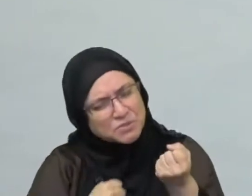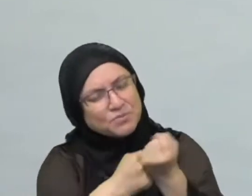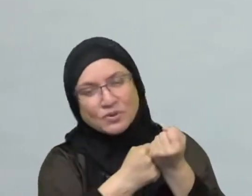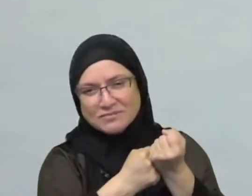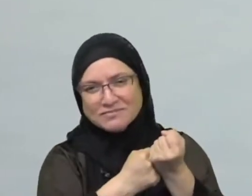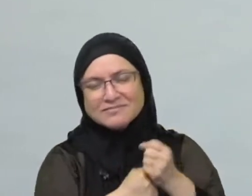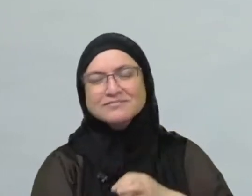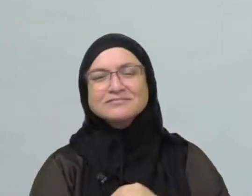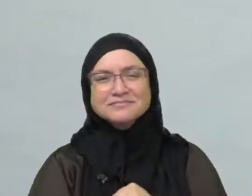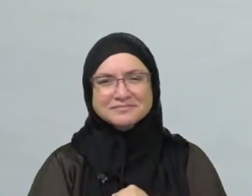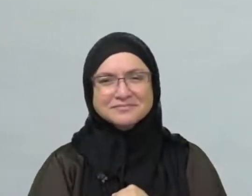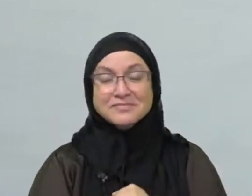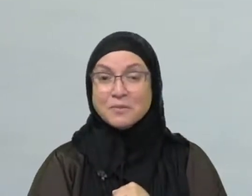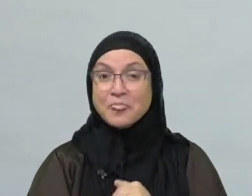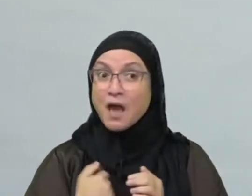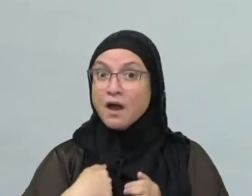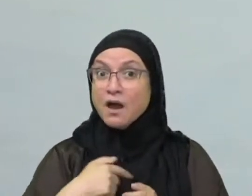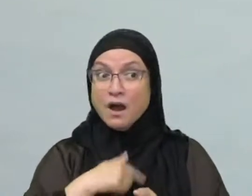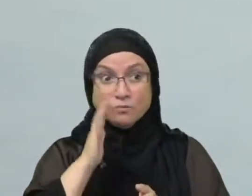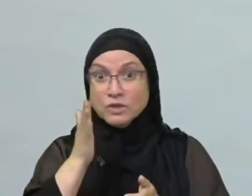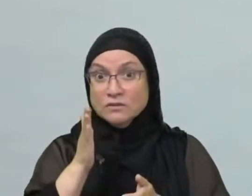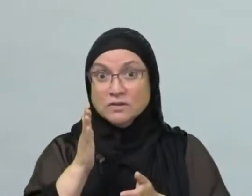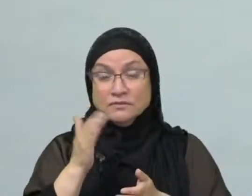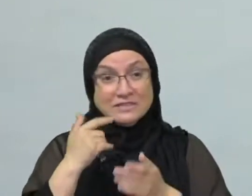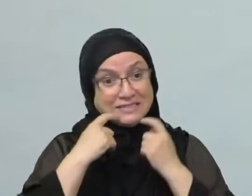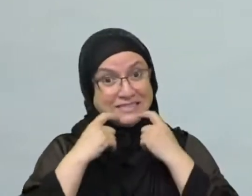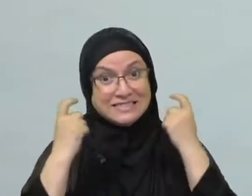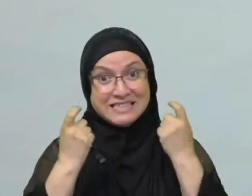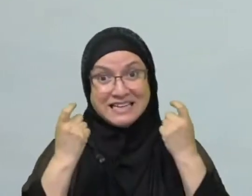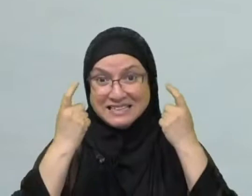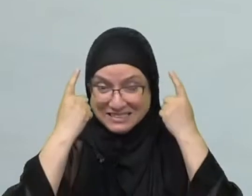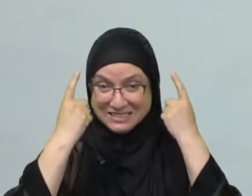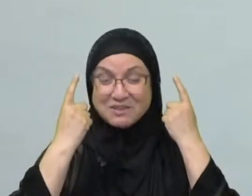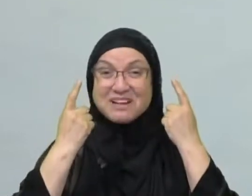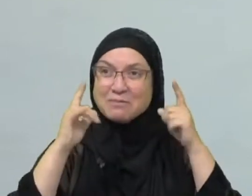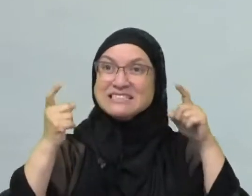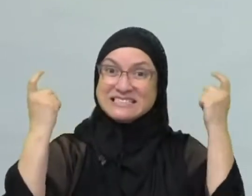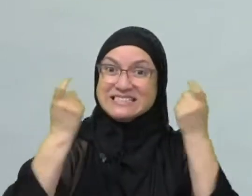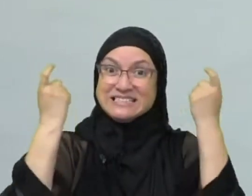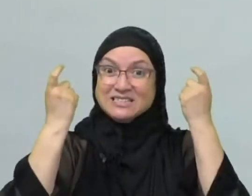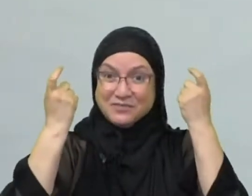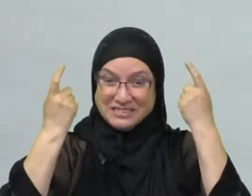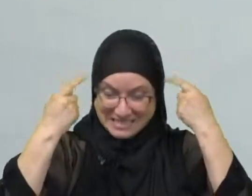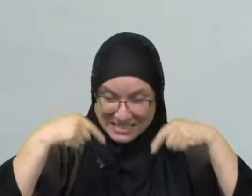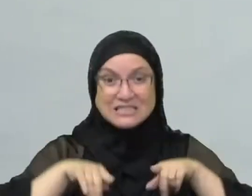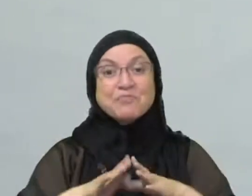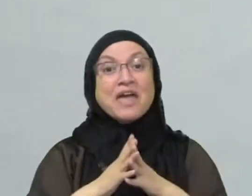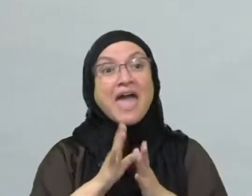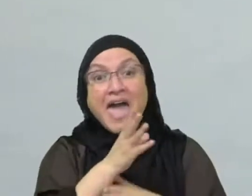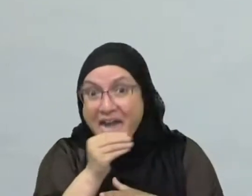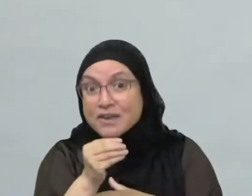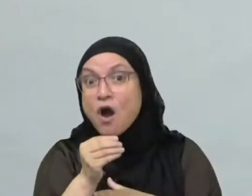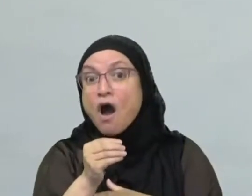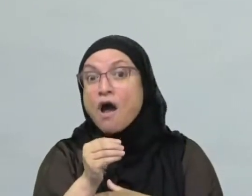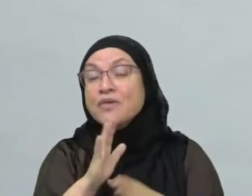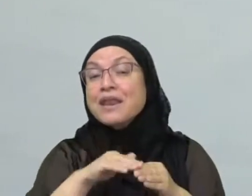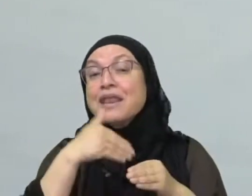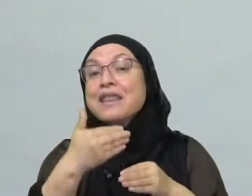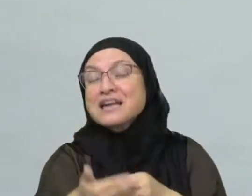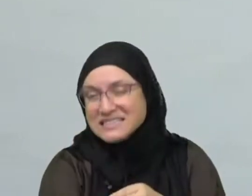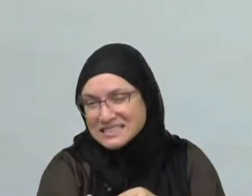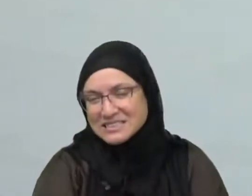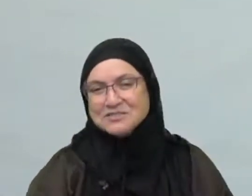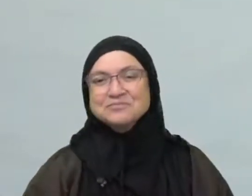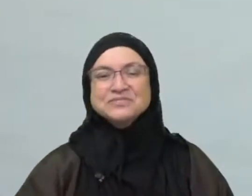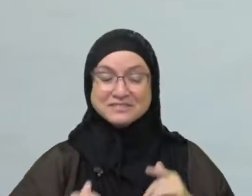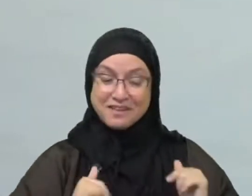overcome your state of hardship in this life. So we have those things, and they are important in the equation of patience. However,